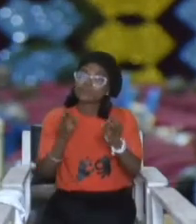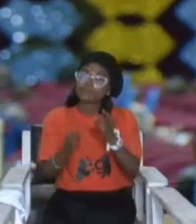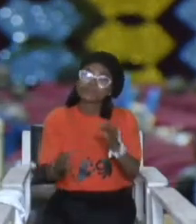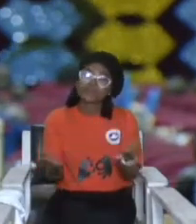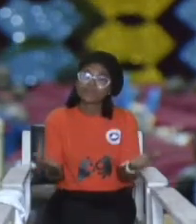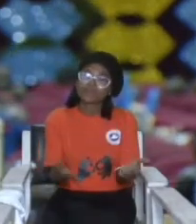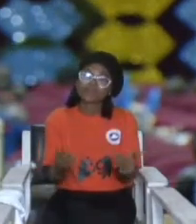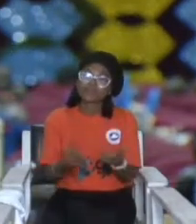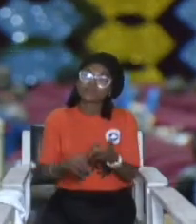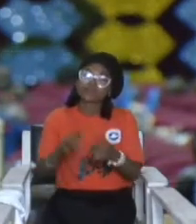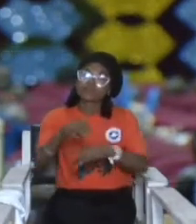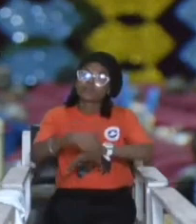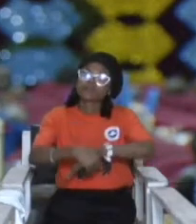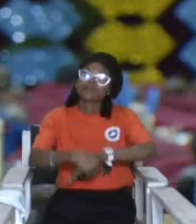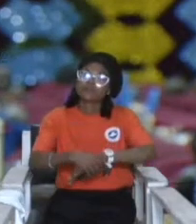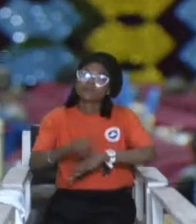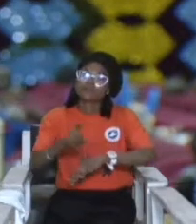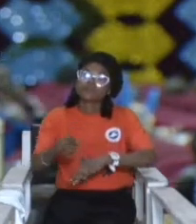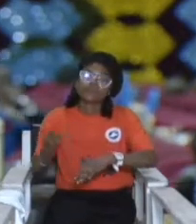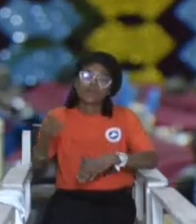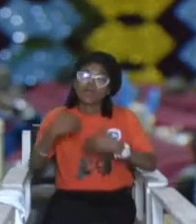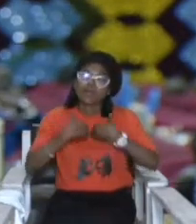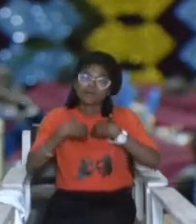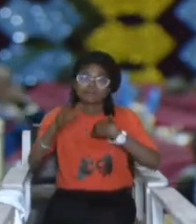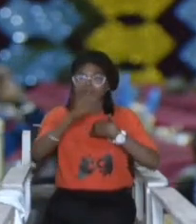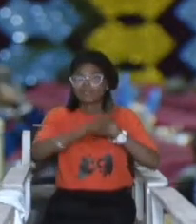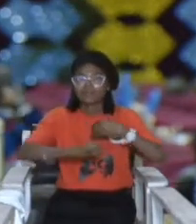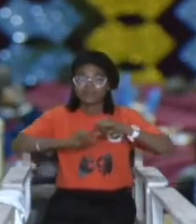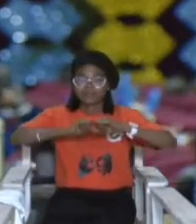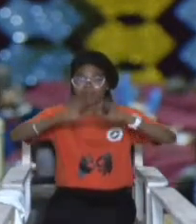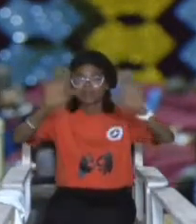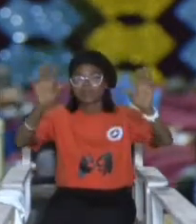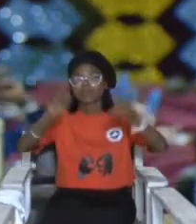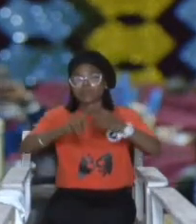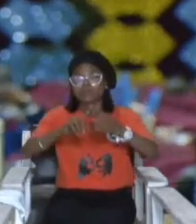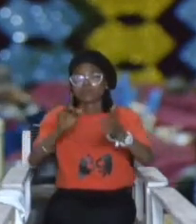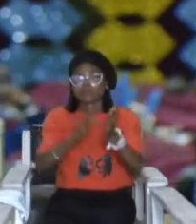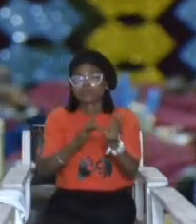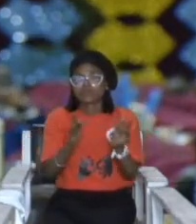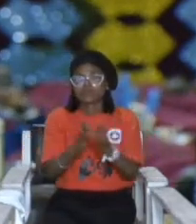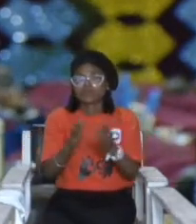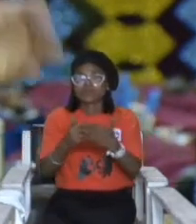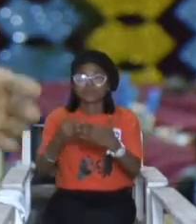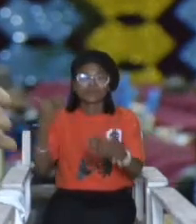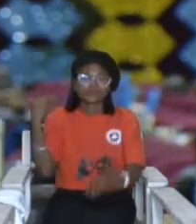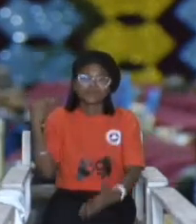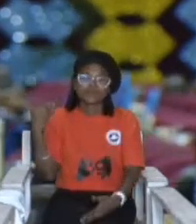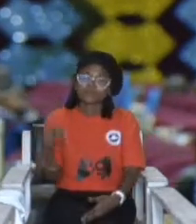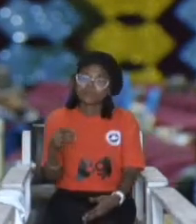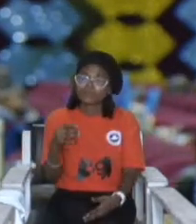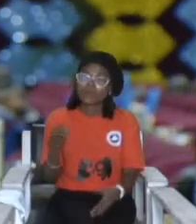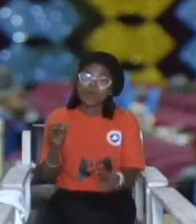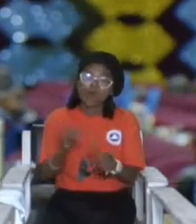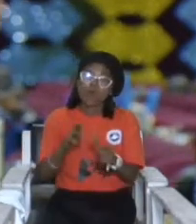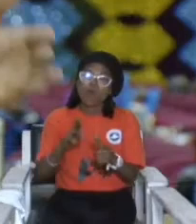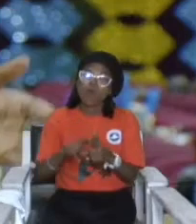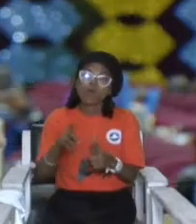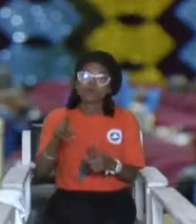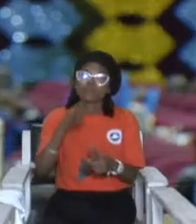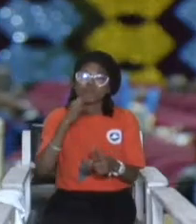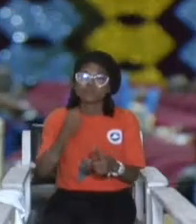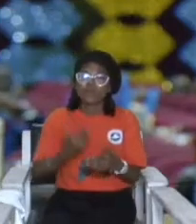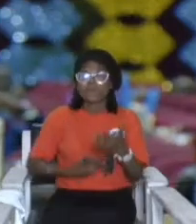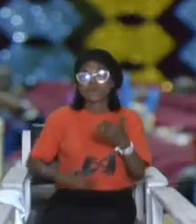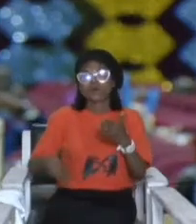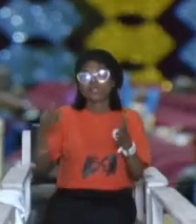tonight, you have never surrendered your life to Jesus, or you used to be born again but you